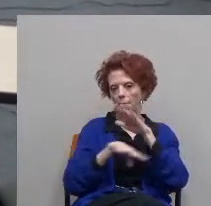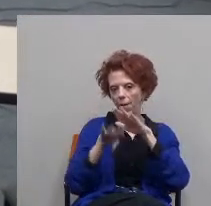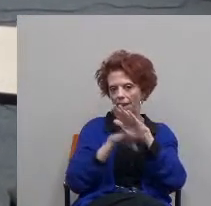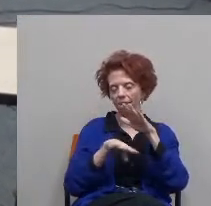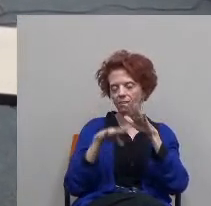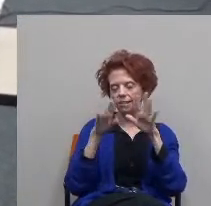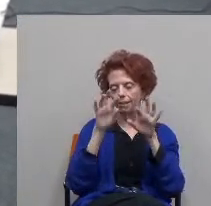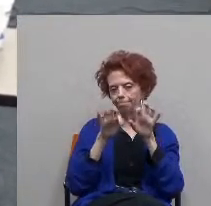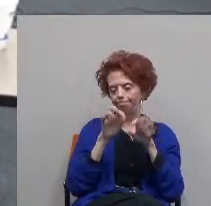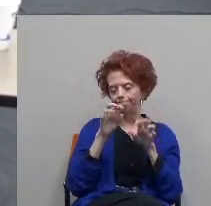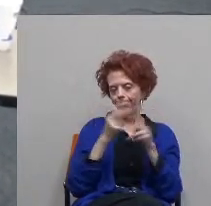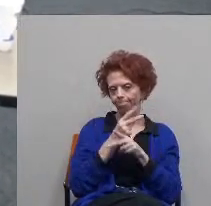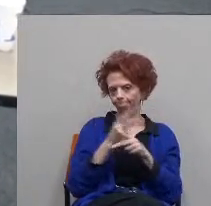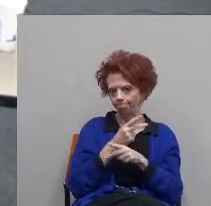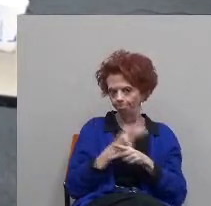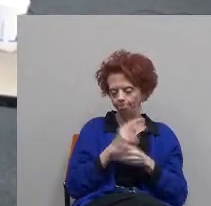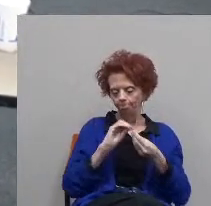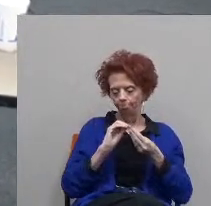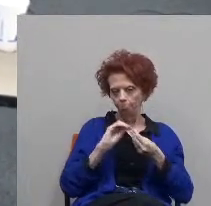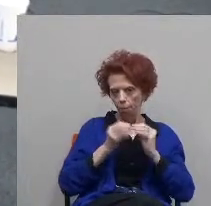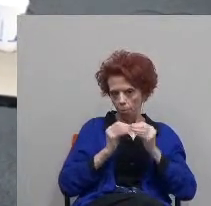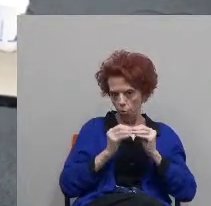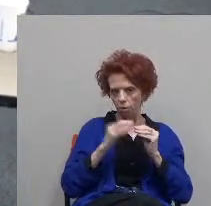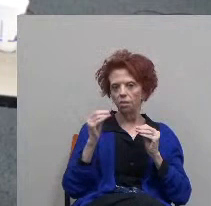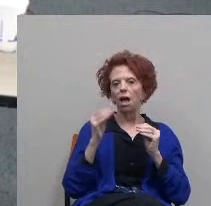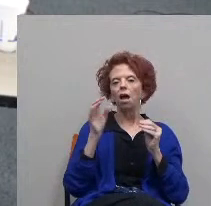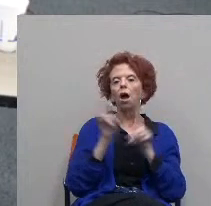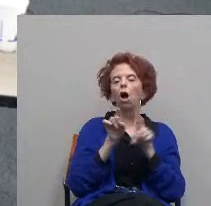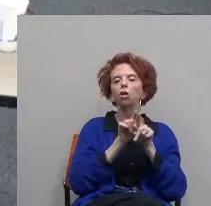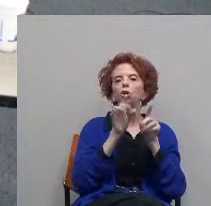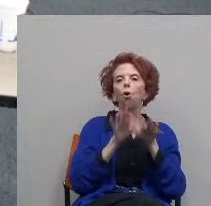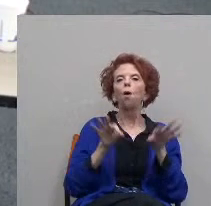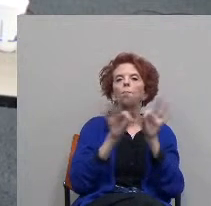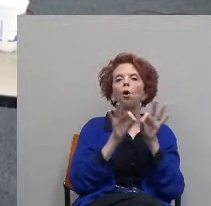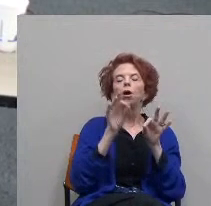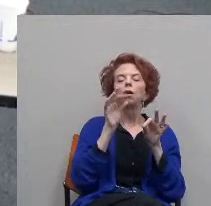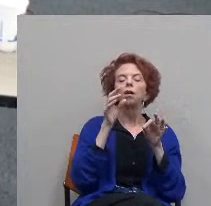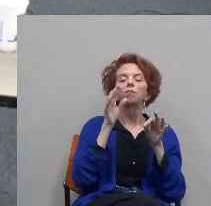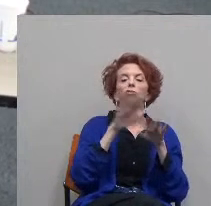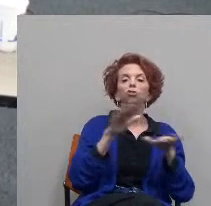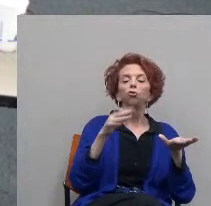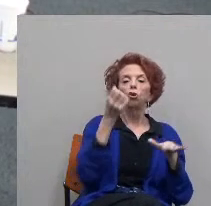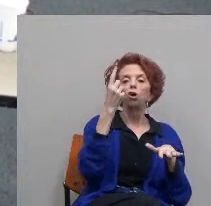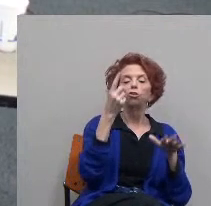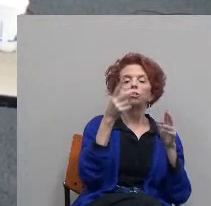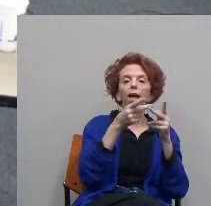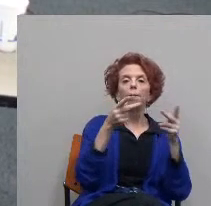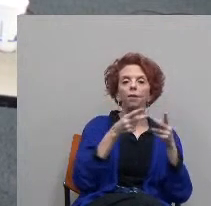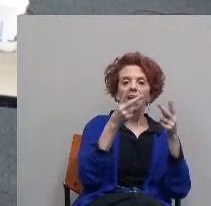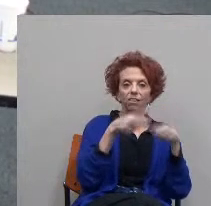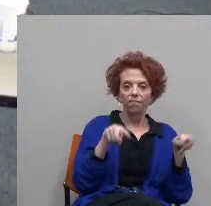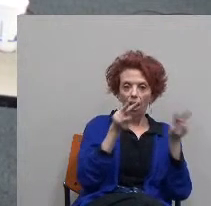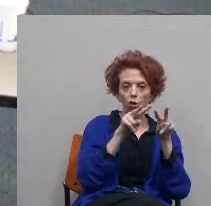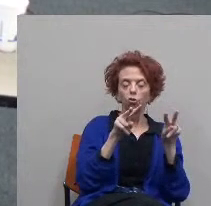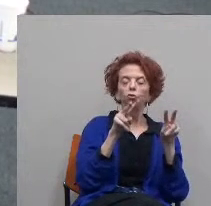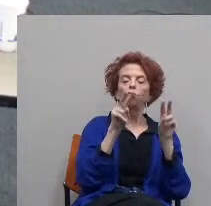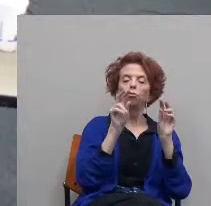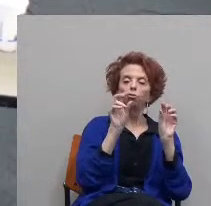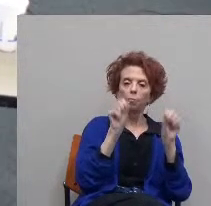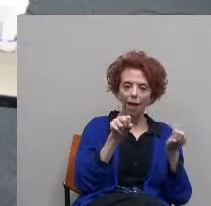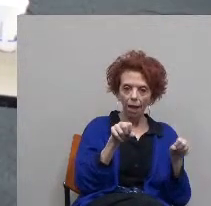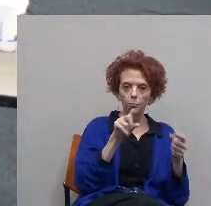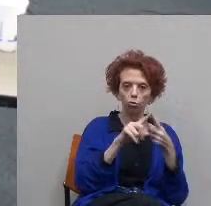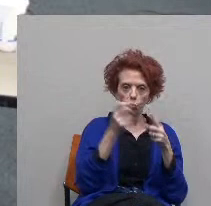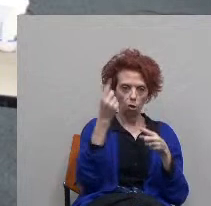basic computation. There's also an importance of children understanding place value at a young age in order to be able